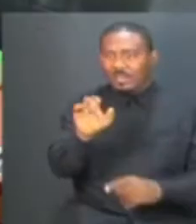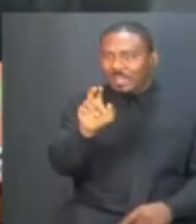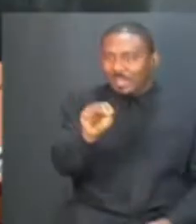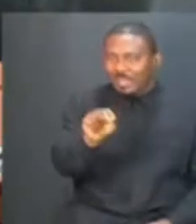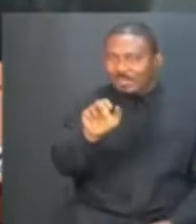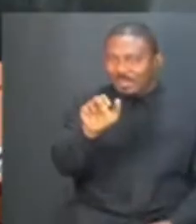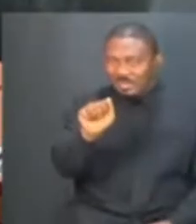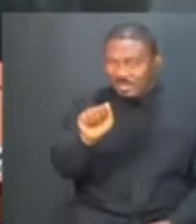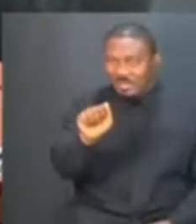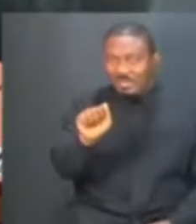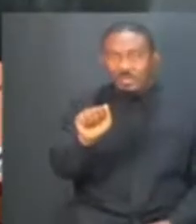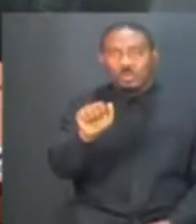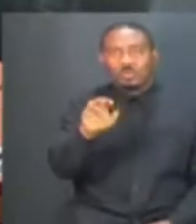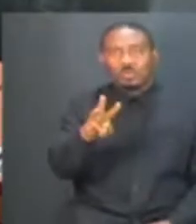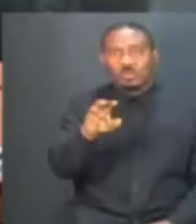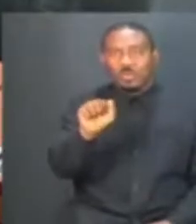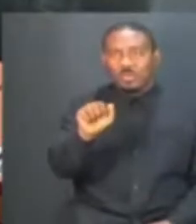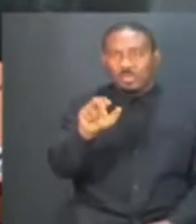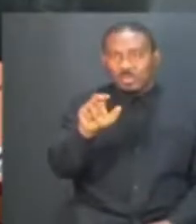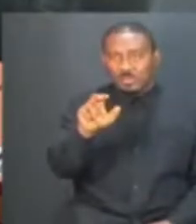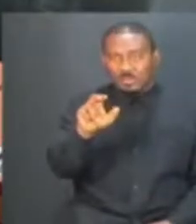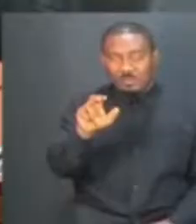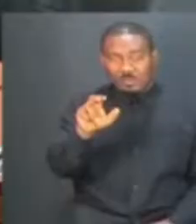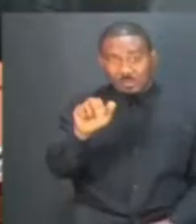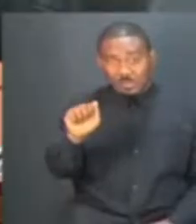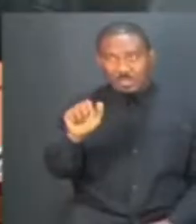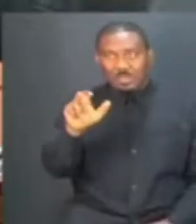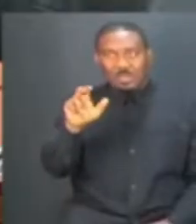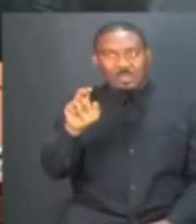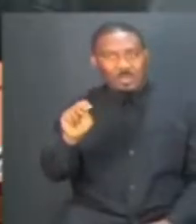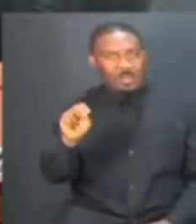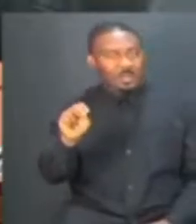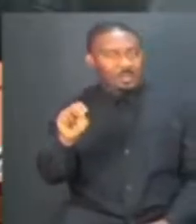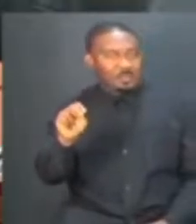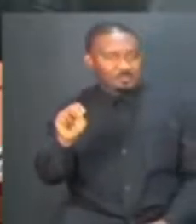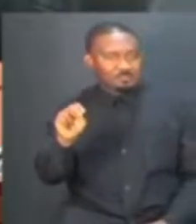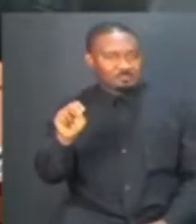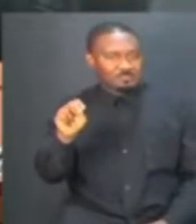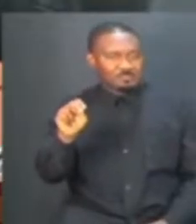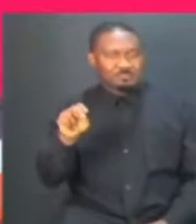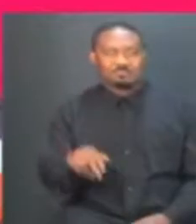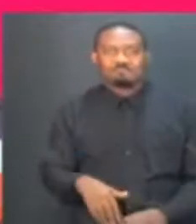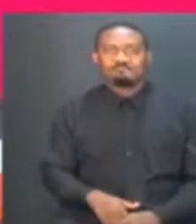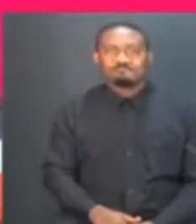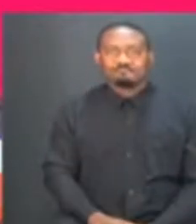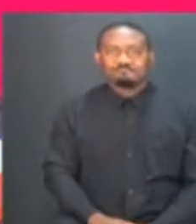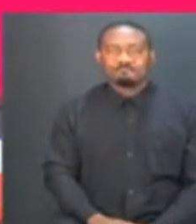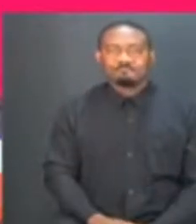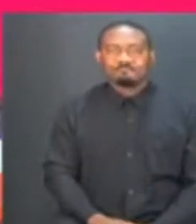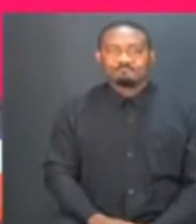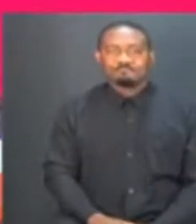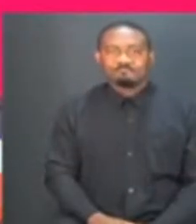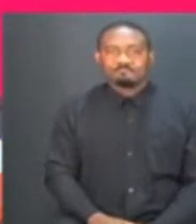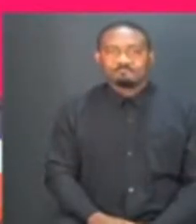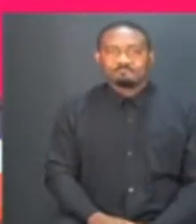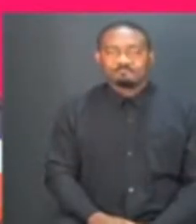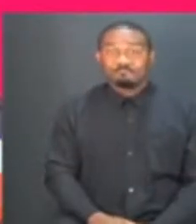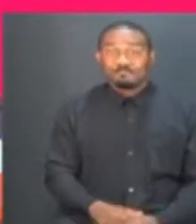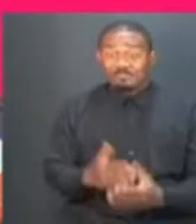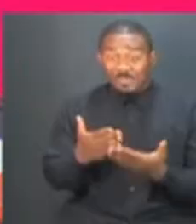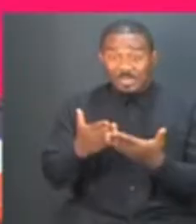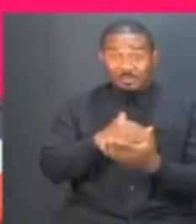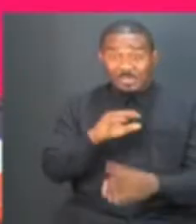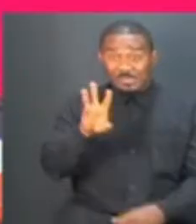And consequentially, on 15 as well. Very well. Table office, take consequential note. Page